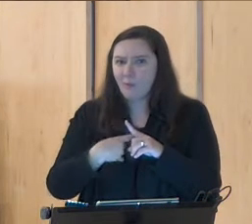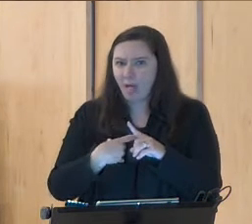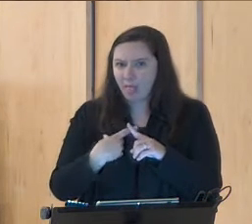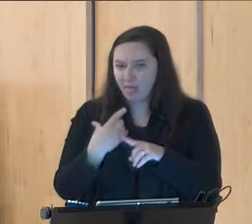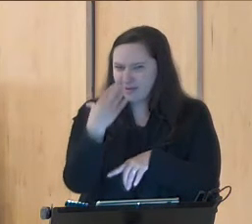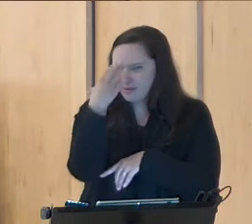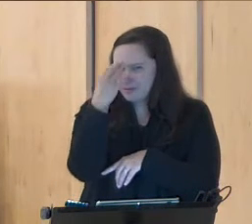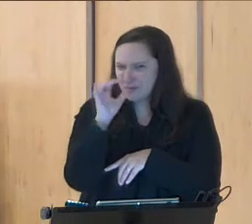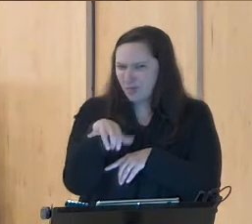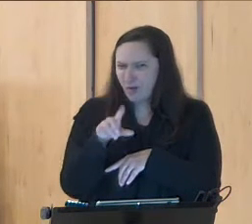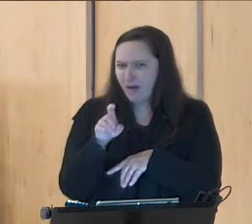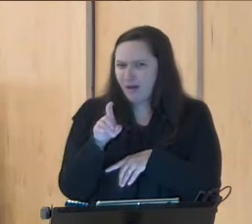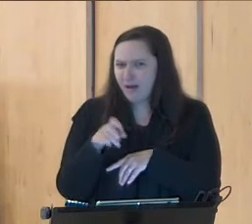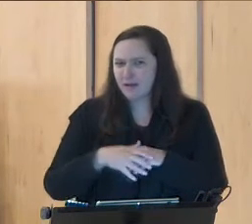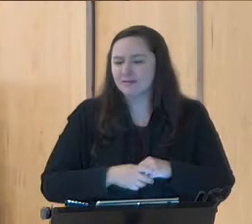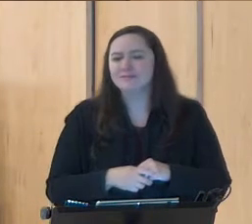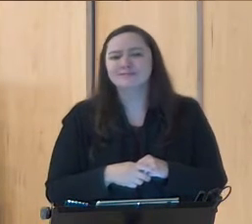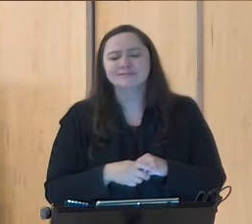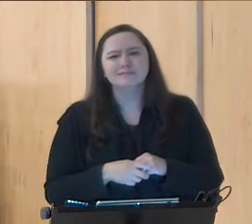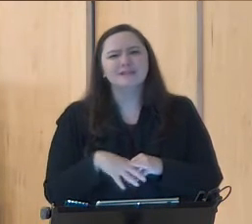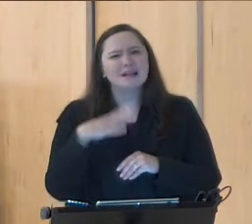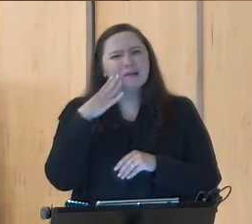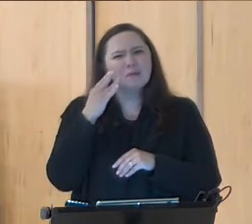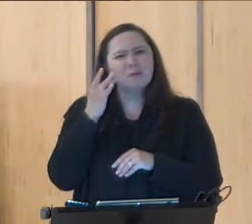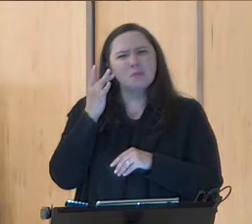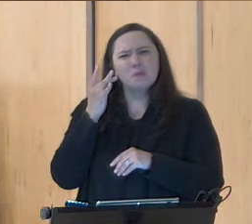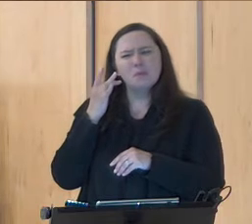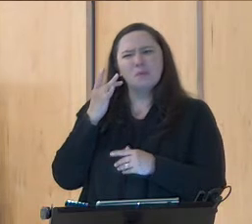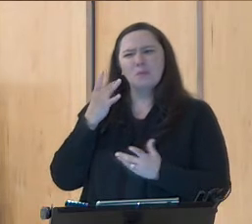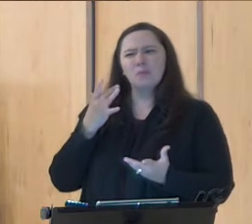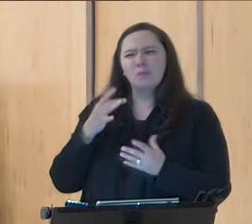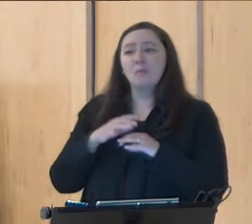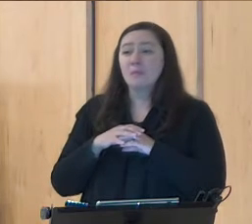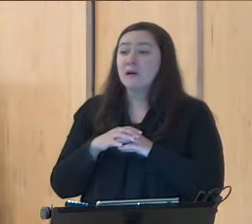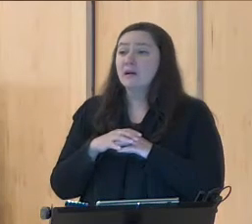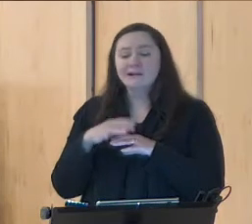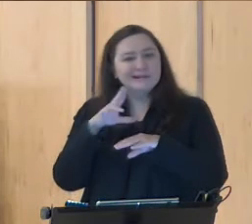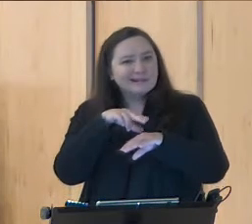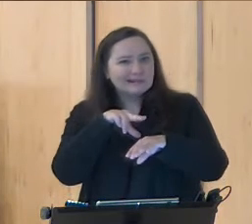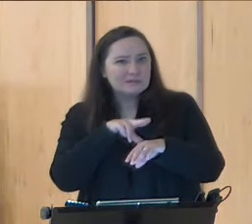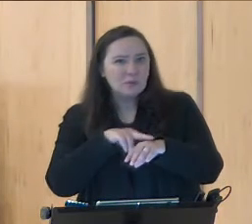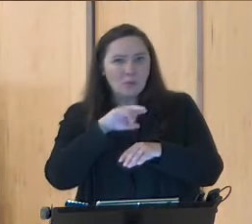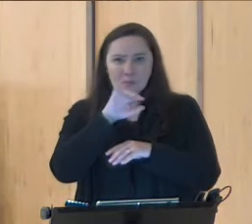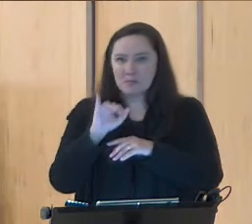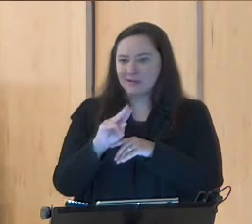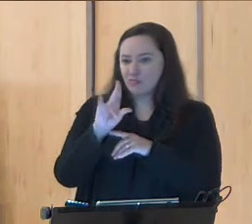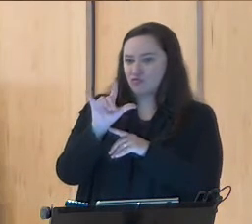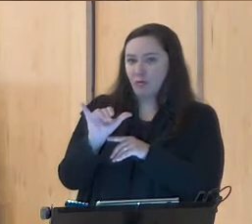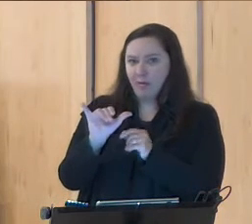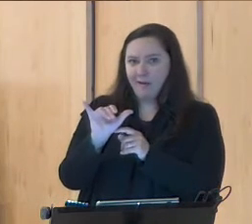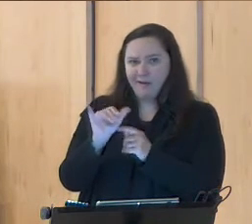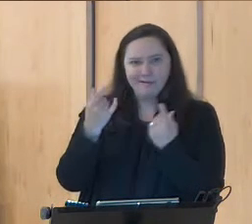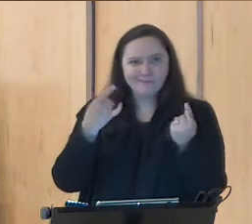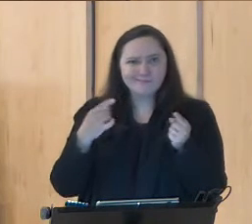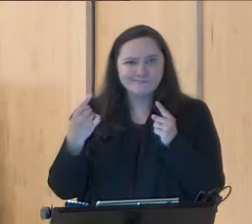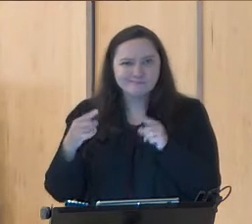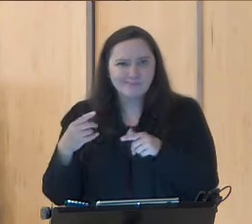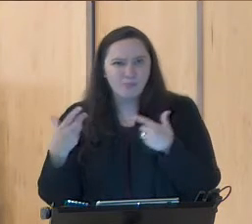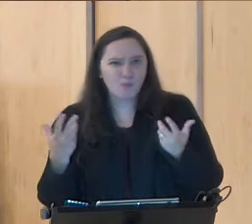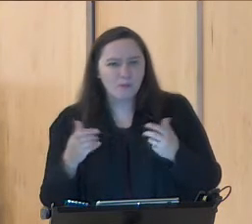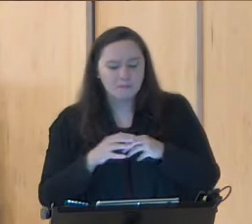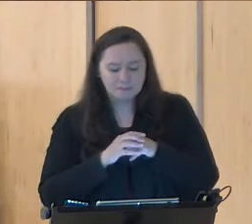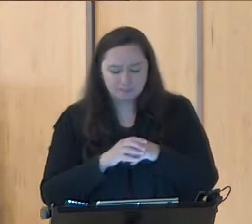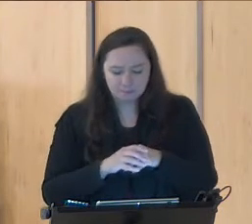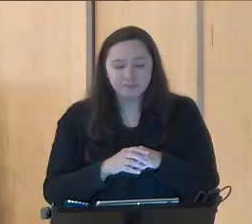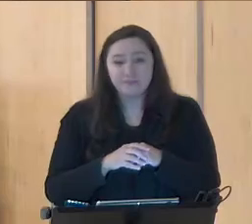synod? I say that because it's usually in the month of July that many of